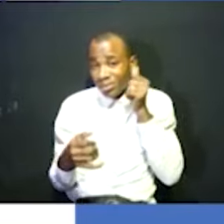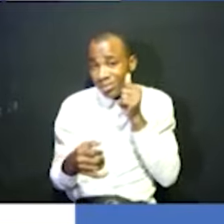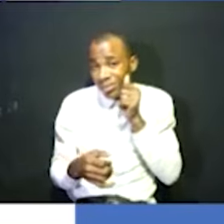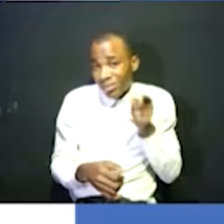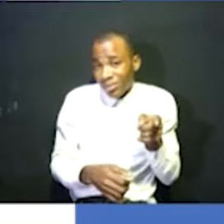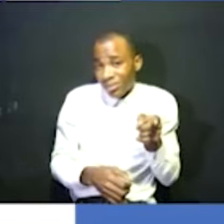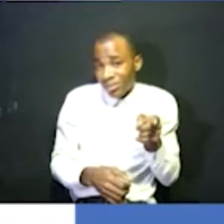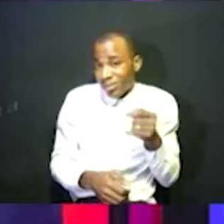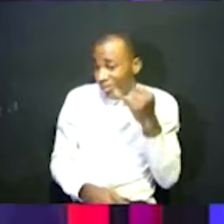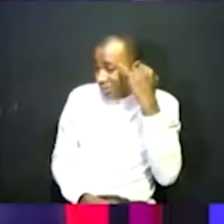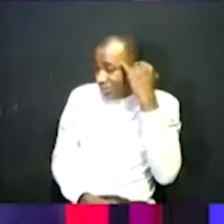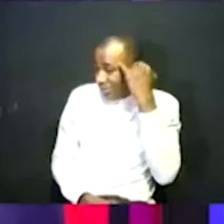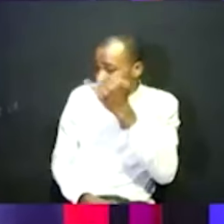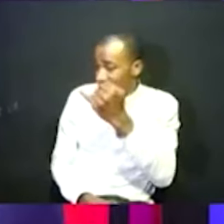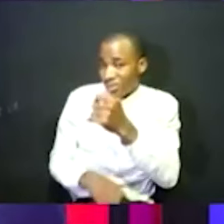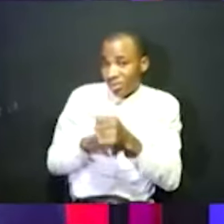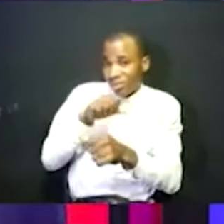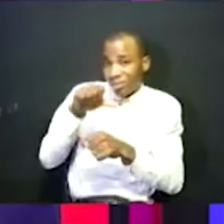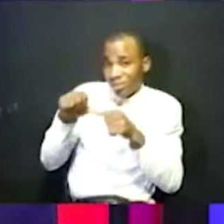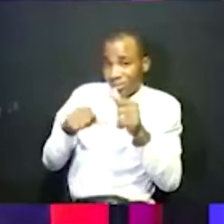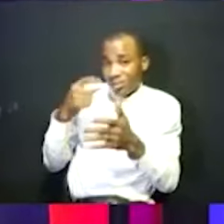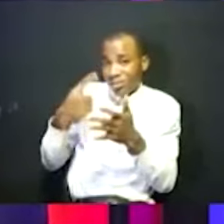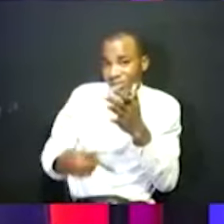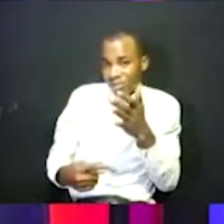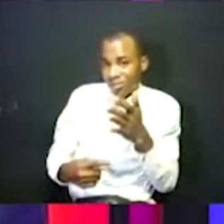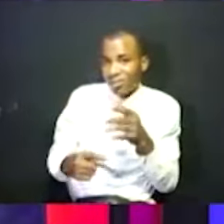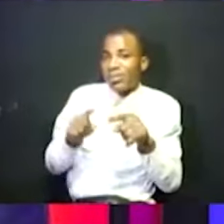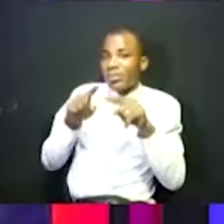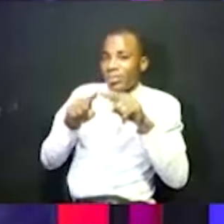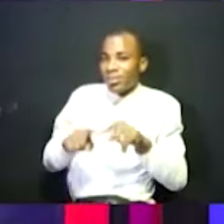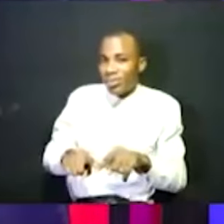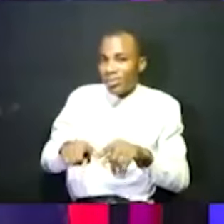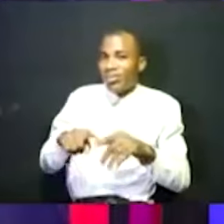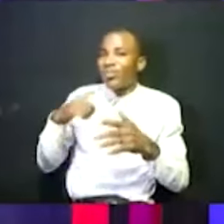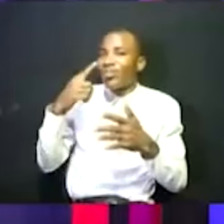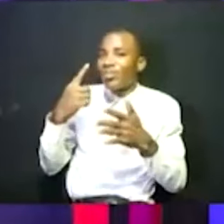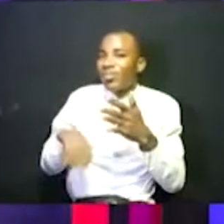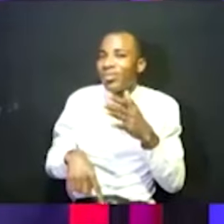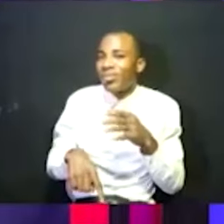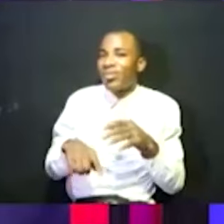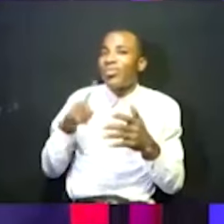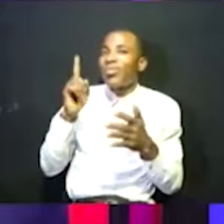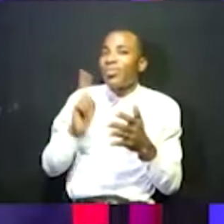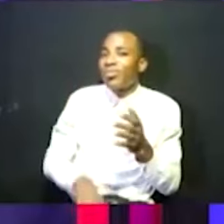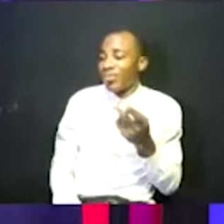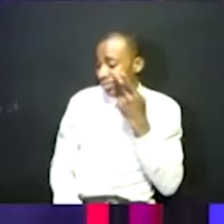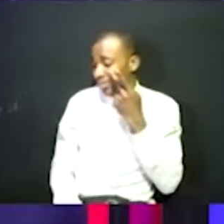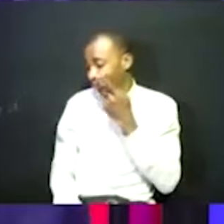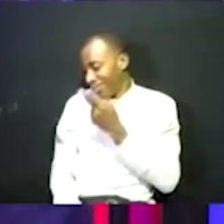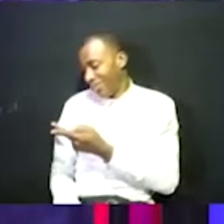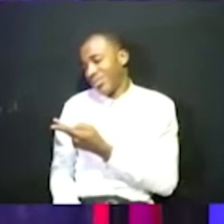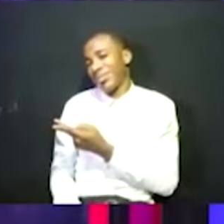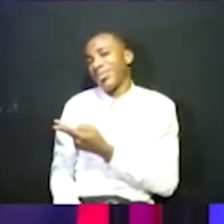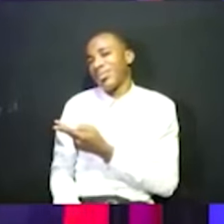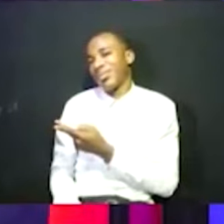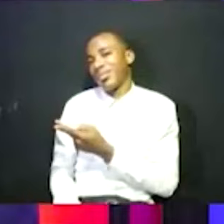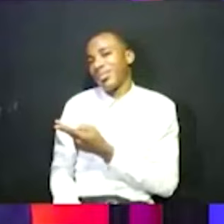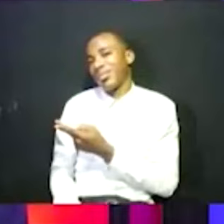marriage is premised on what she sees. Enti na dwene wa ware no no e gina de ohunu